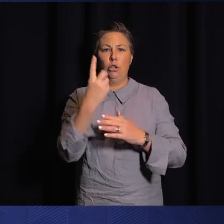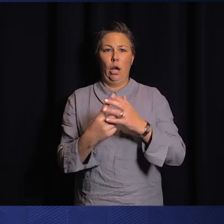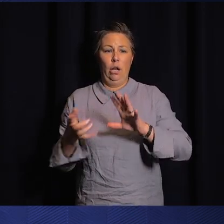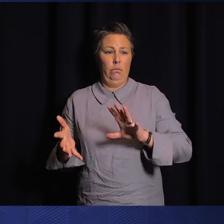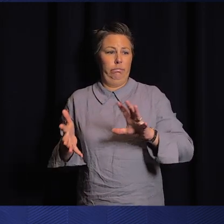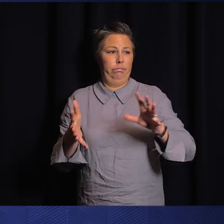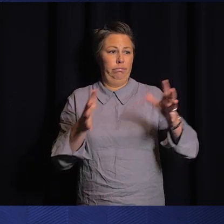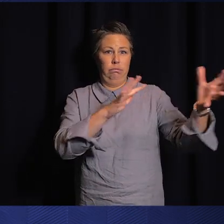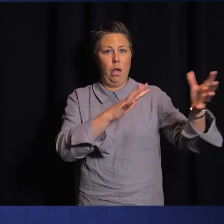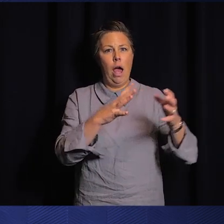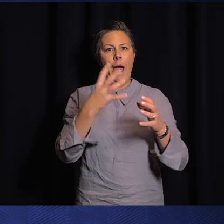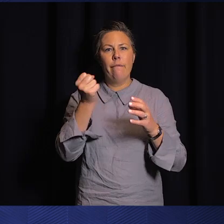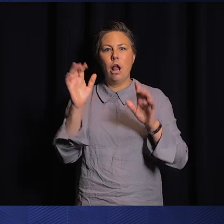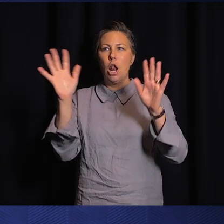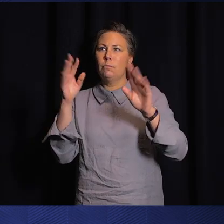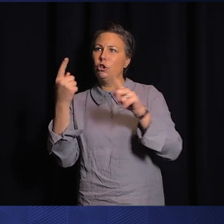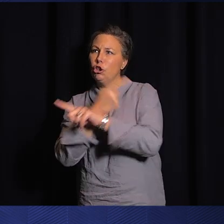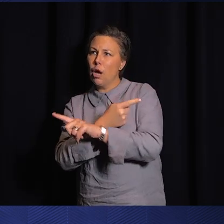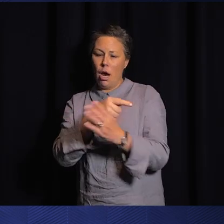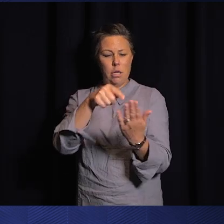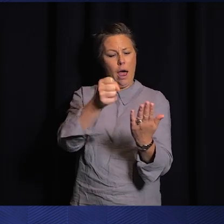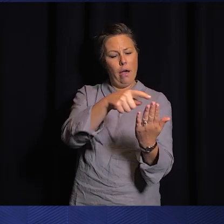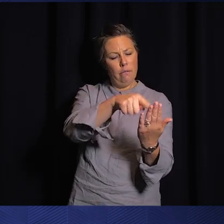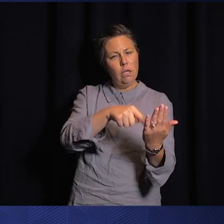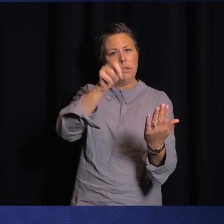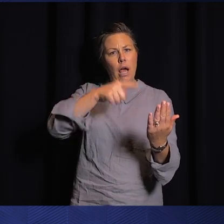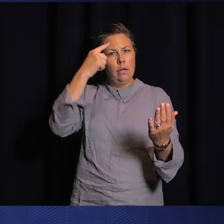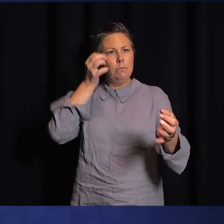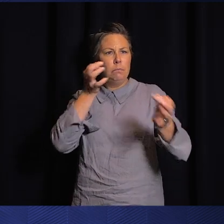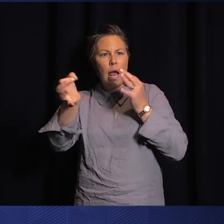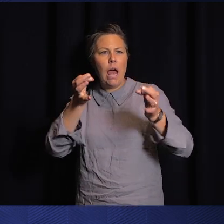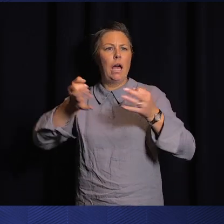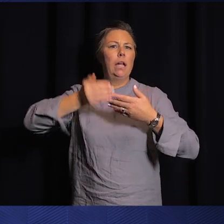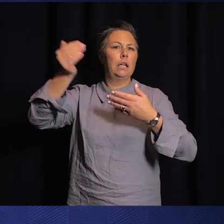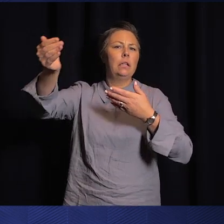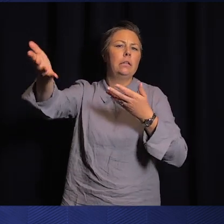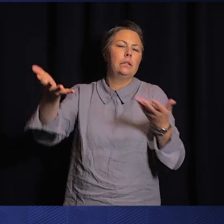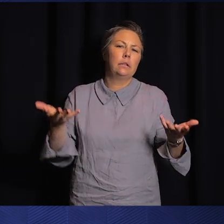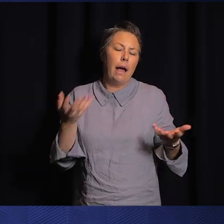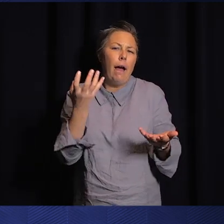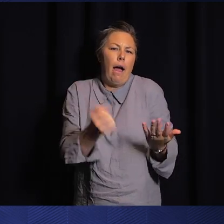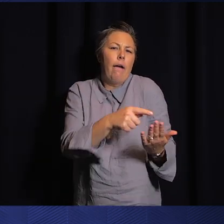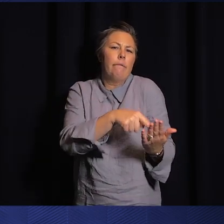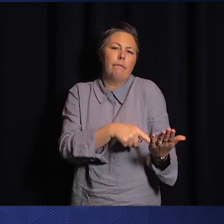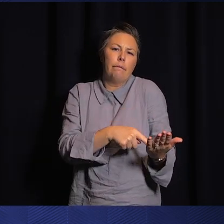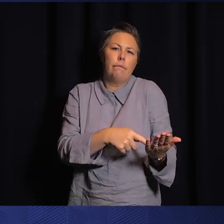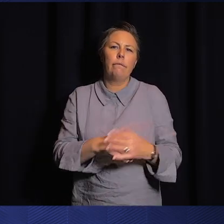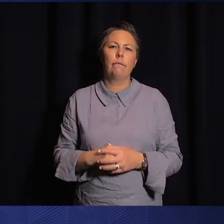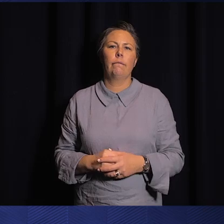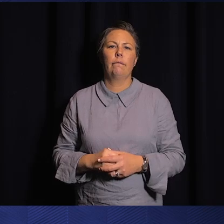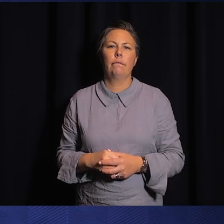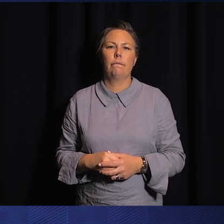the NDMO consider the area of the areas that are considering